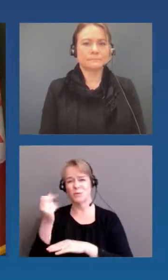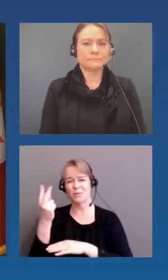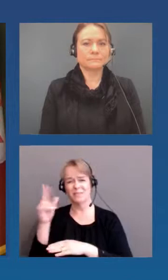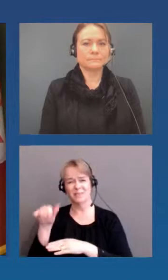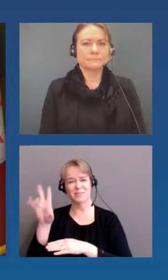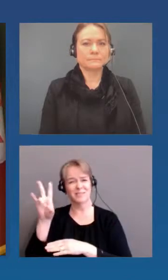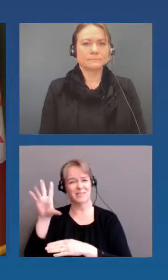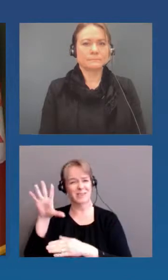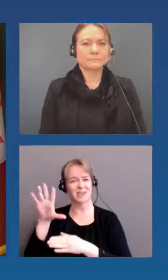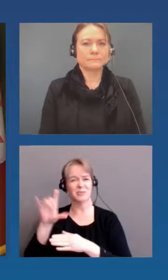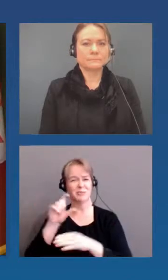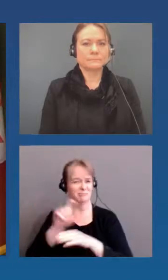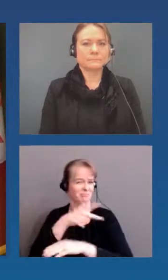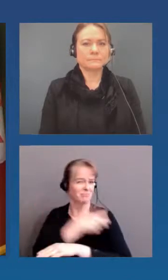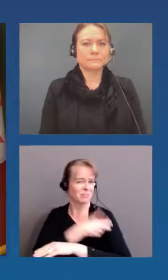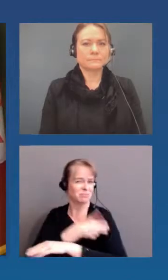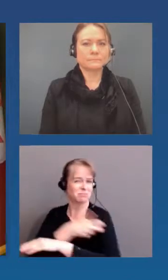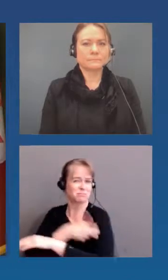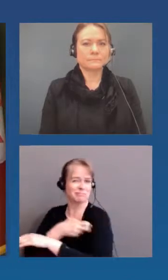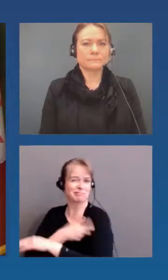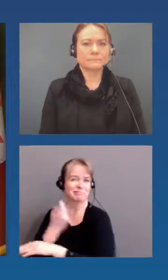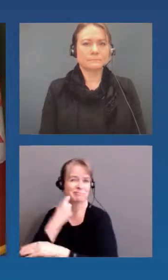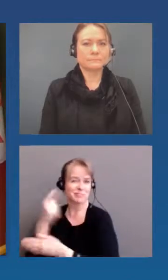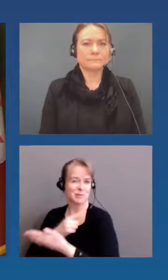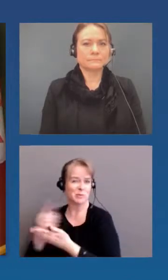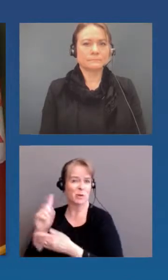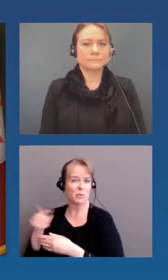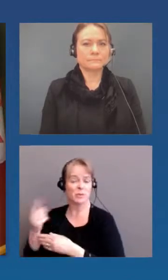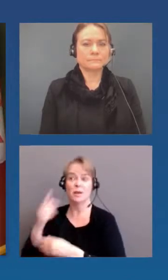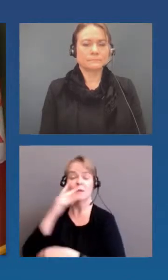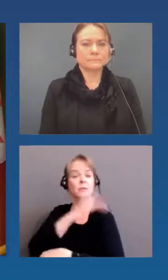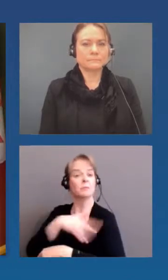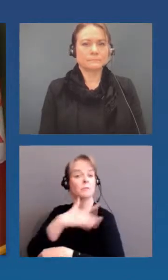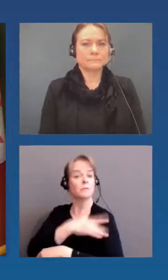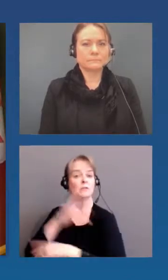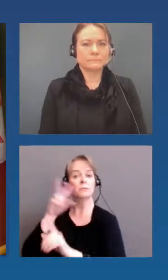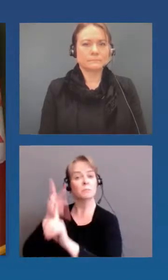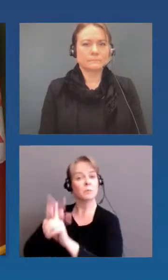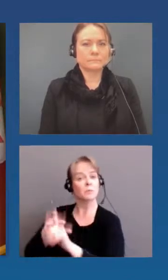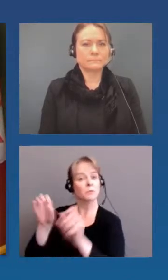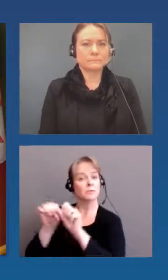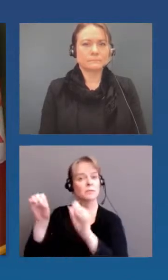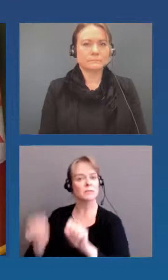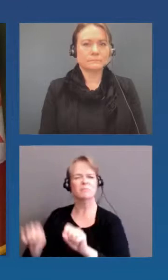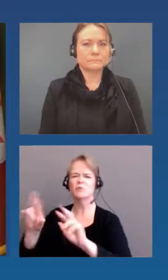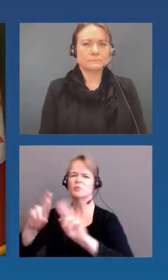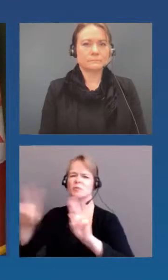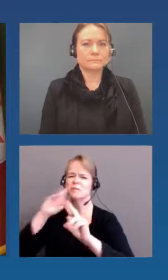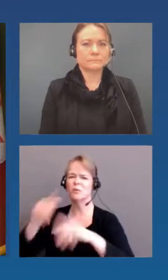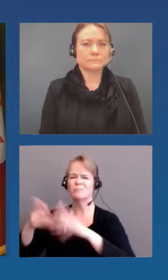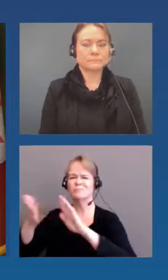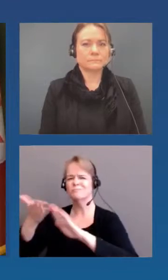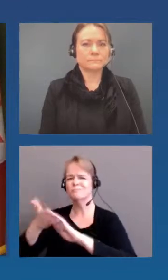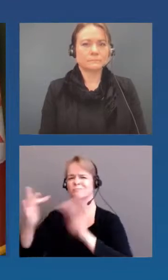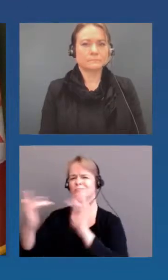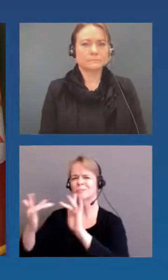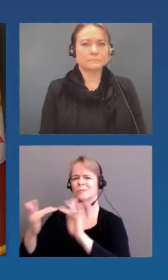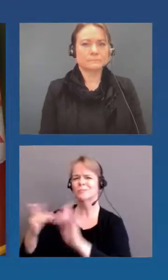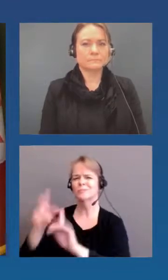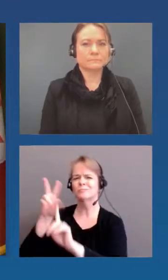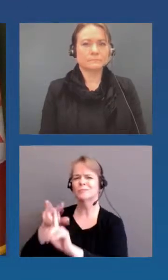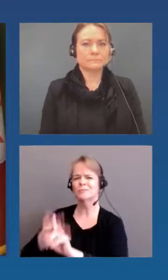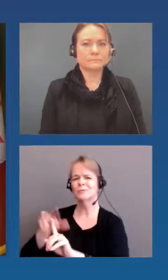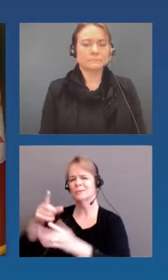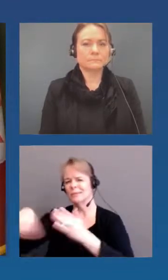doses. Although we don't expect the provincial booking system to be up and running until next week, we are continuing to move forward nonetheless in